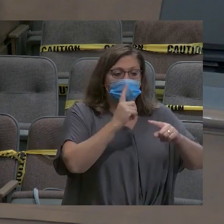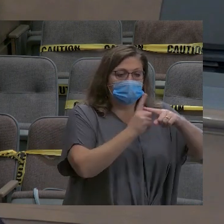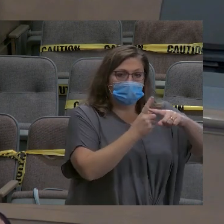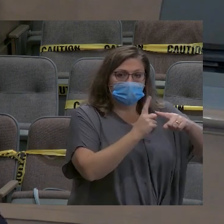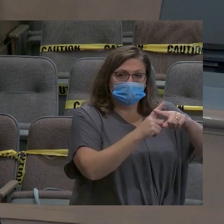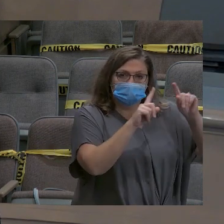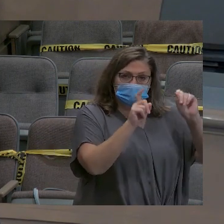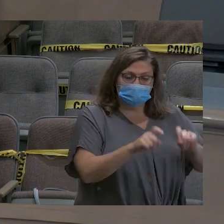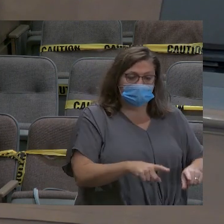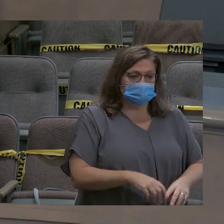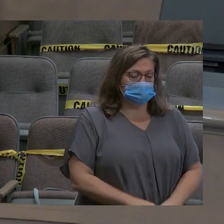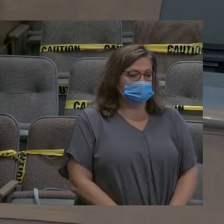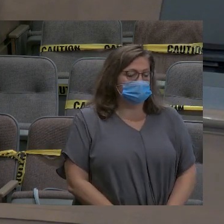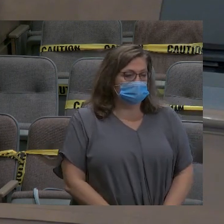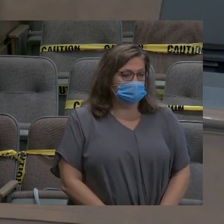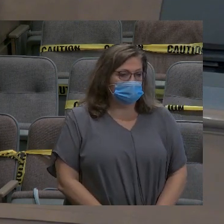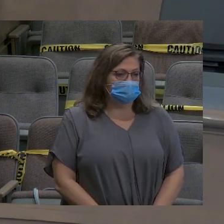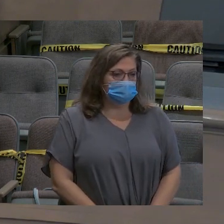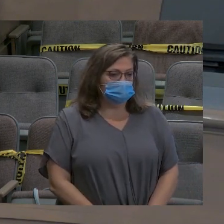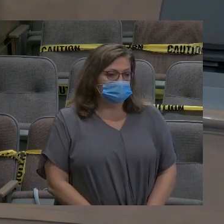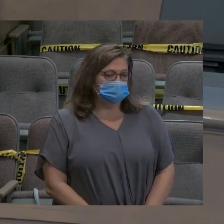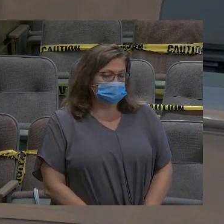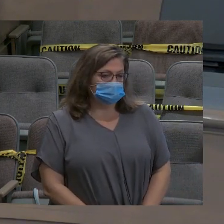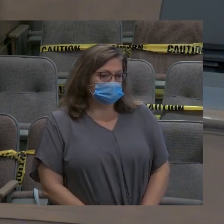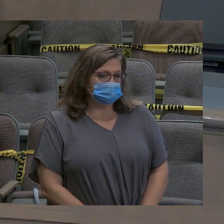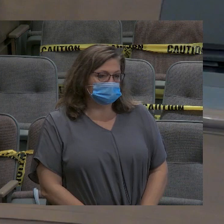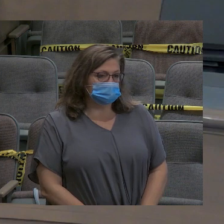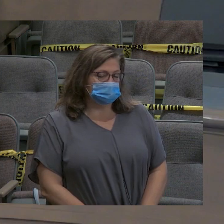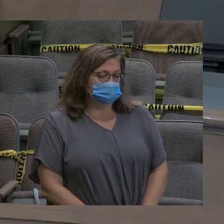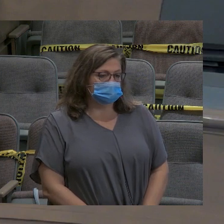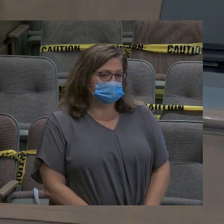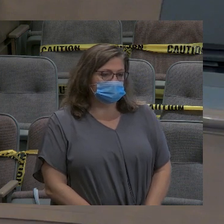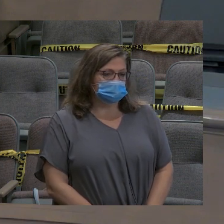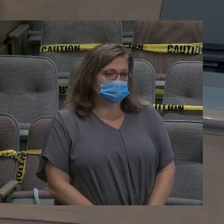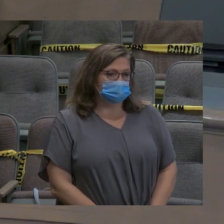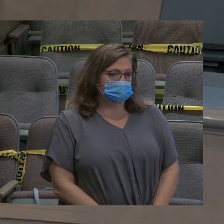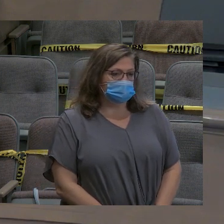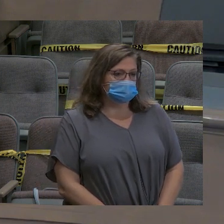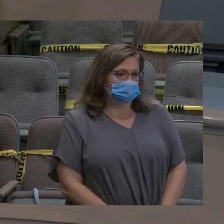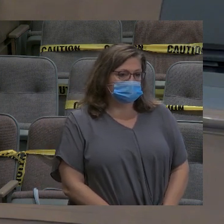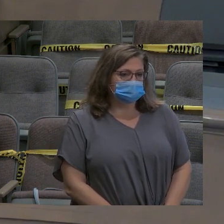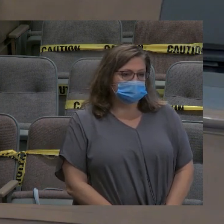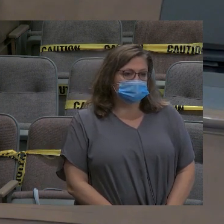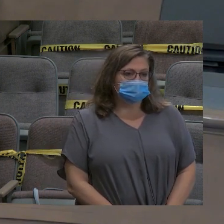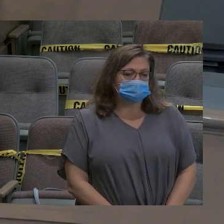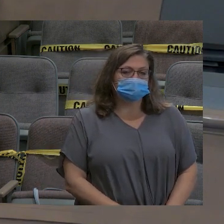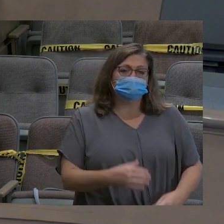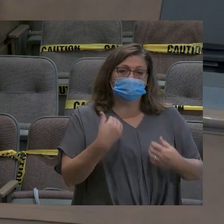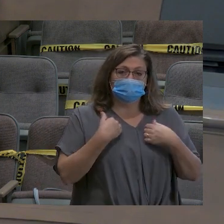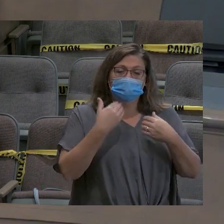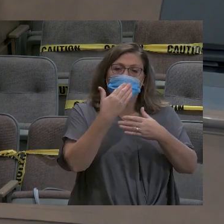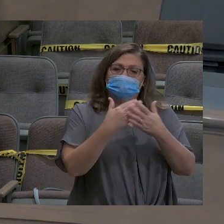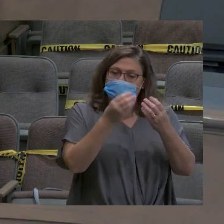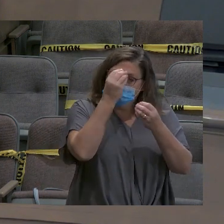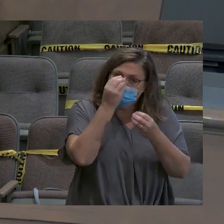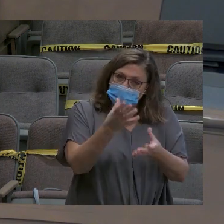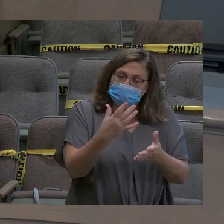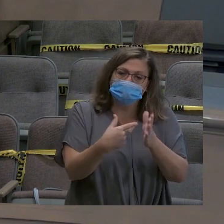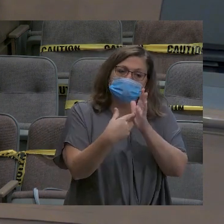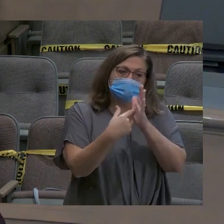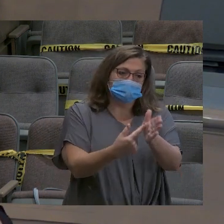there. Some figures, and I think these are correct, but Dr. Kitchens can address it, to show